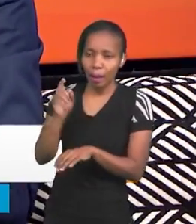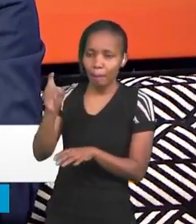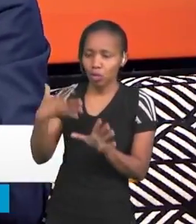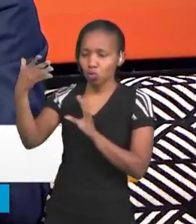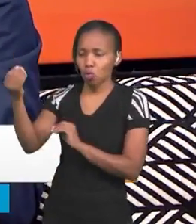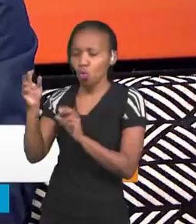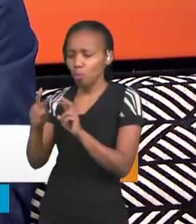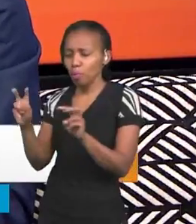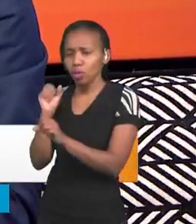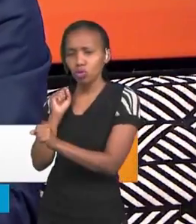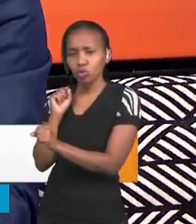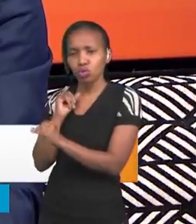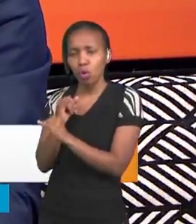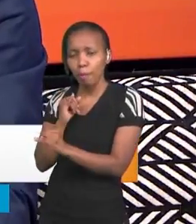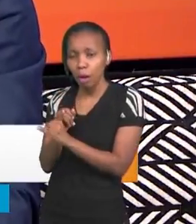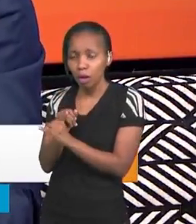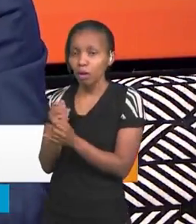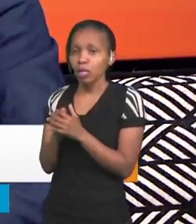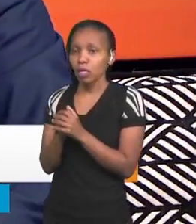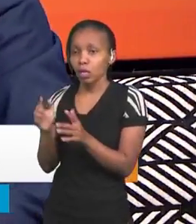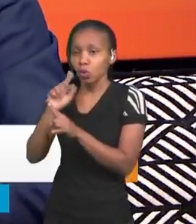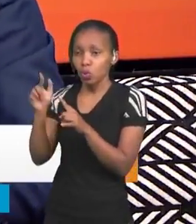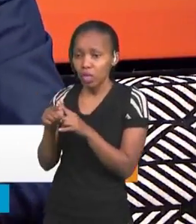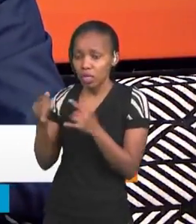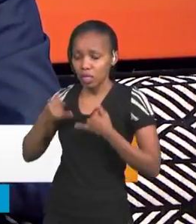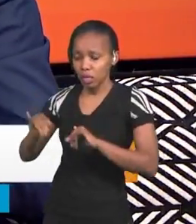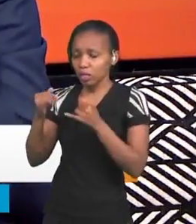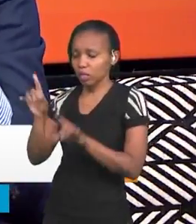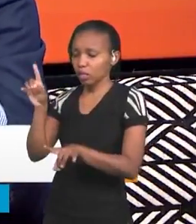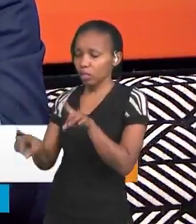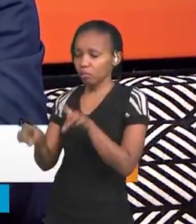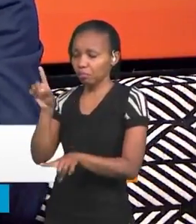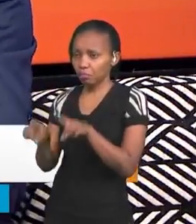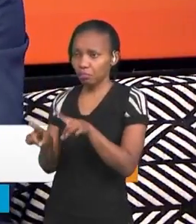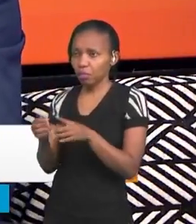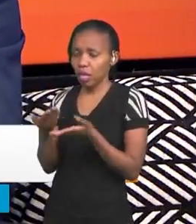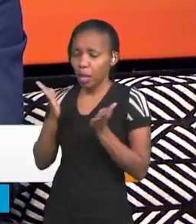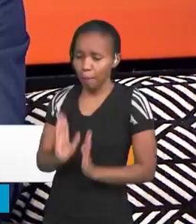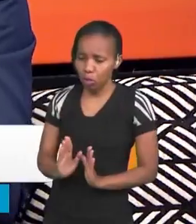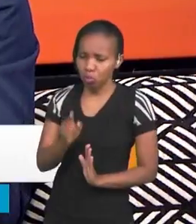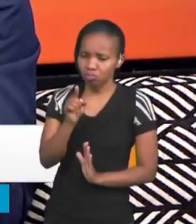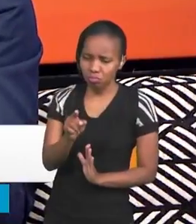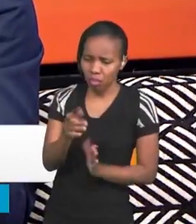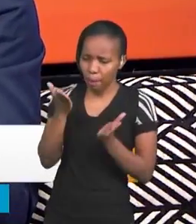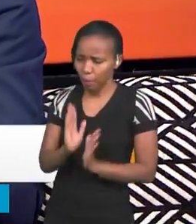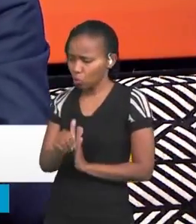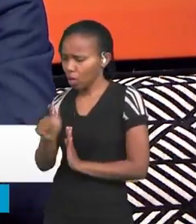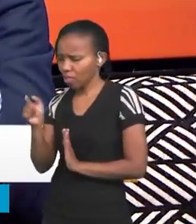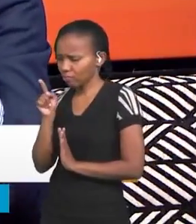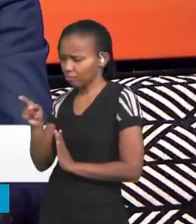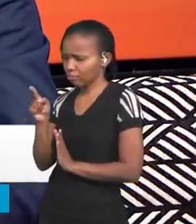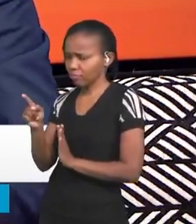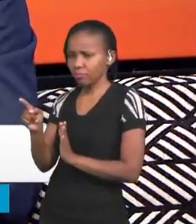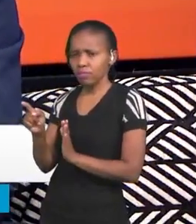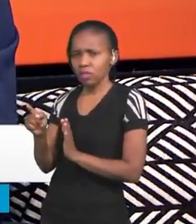need to do so much. Yeah. And you see, also when you try to compare neighbor A, neighbor B, and your children, it becomes